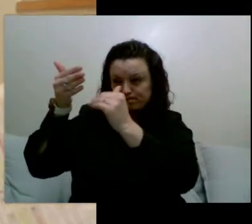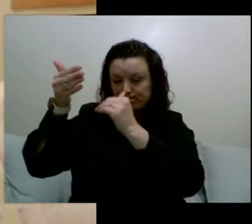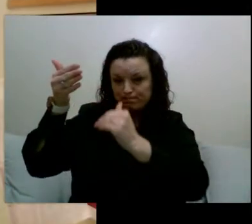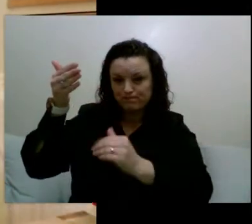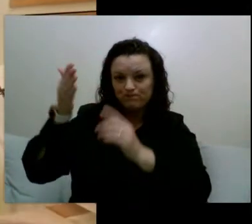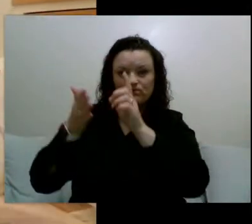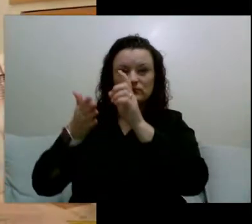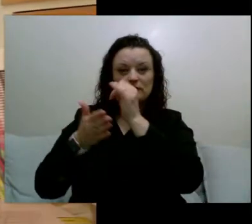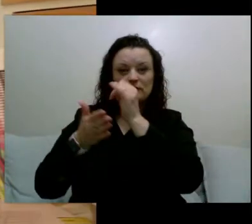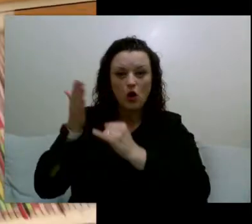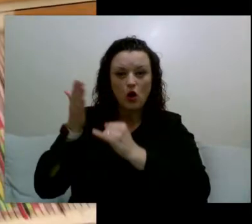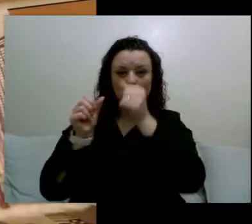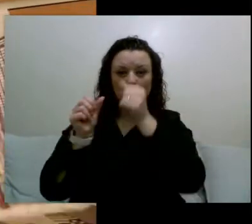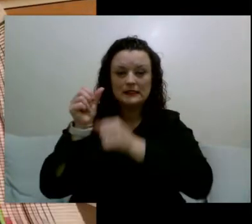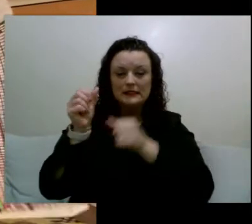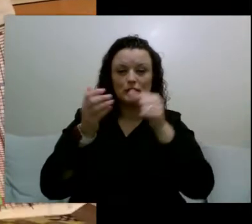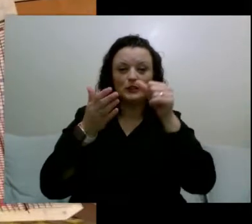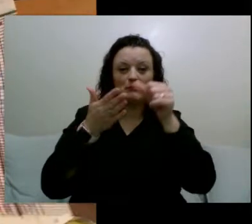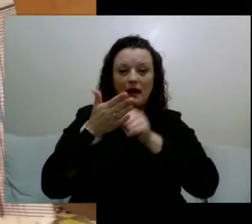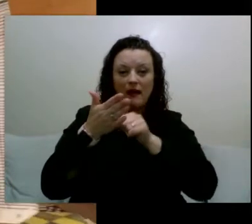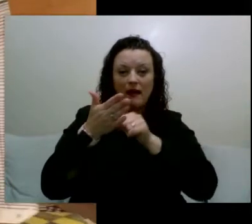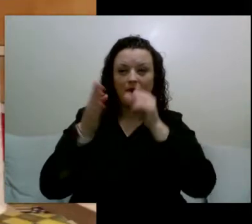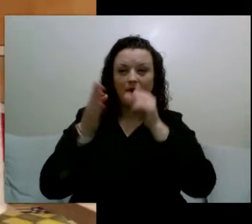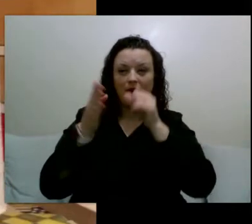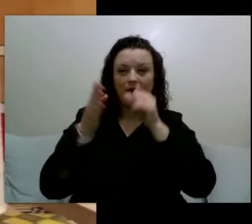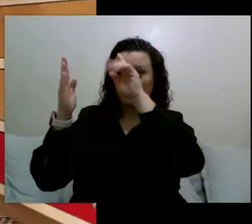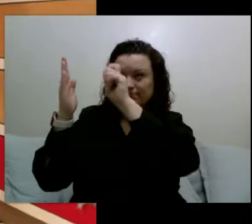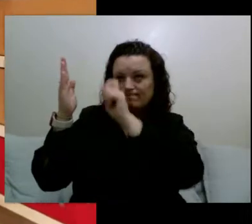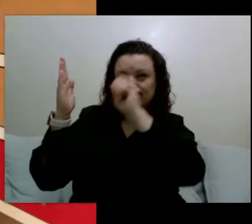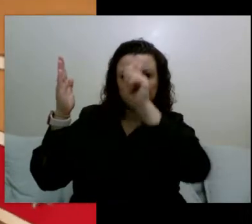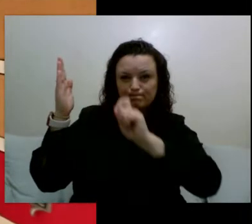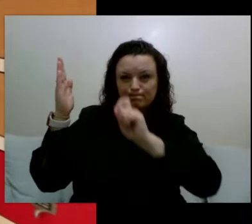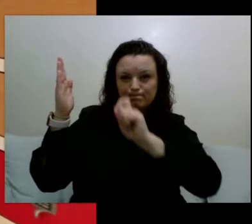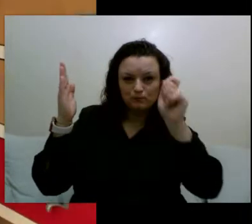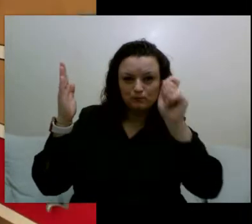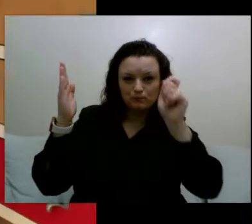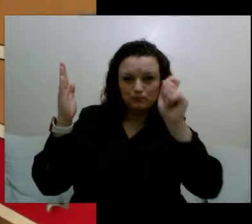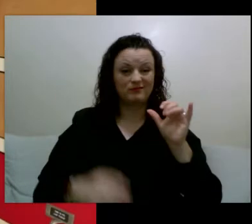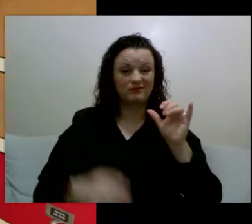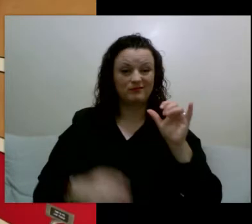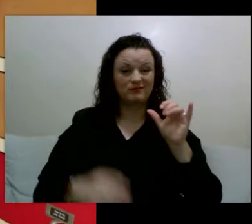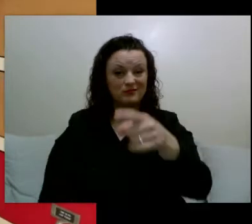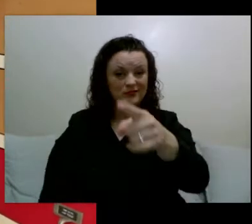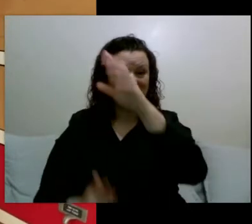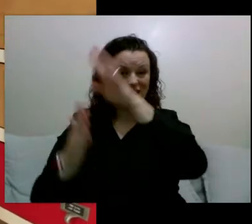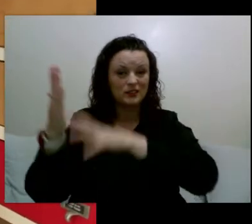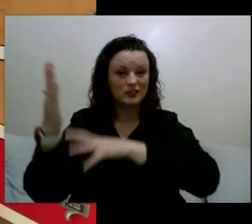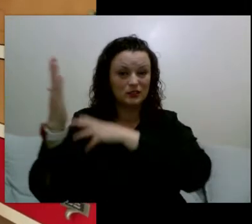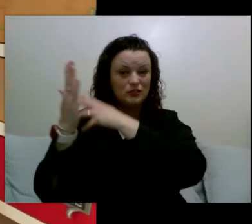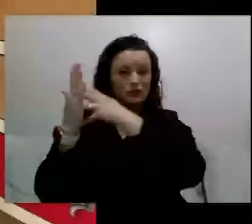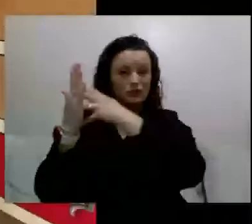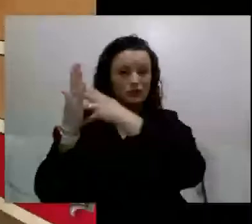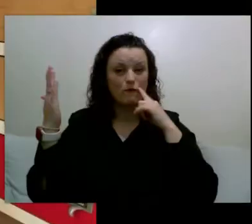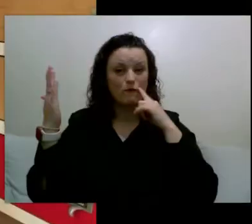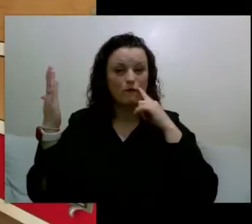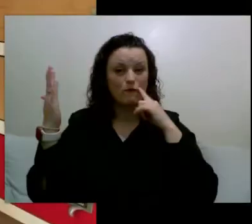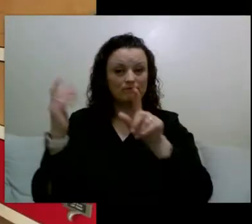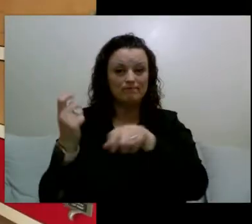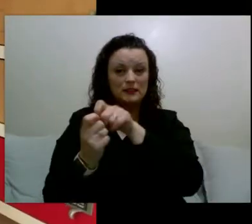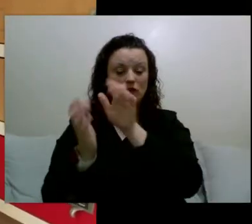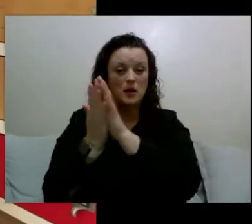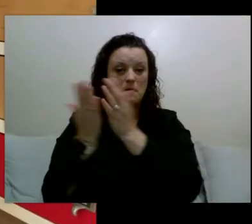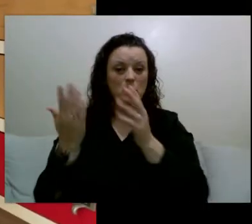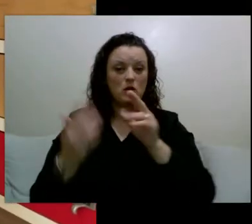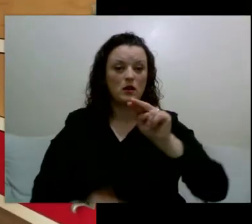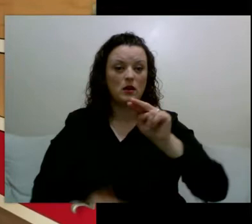mark to see if I've done it. This is the chart for Nanette's baguette. Did I build